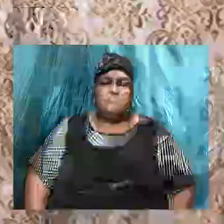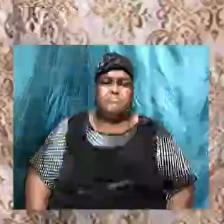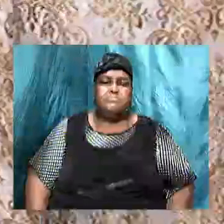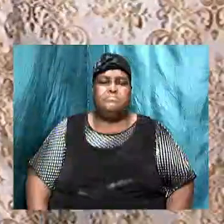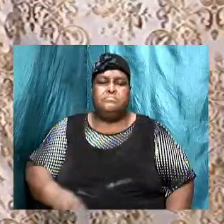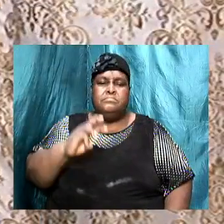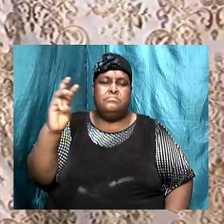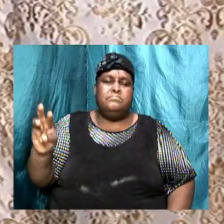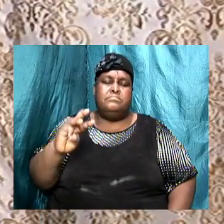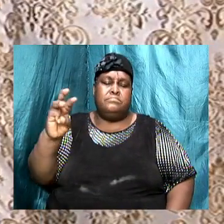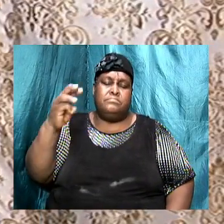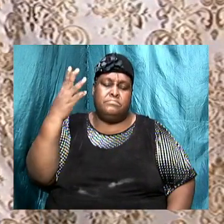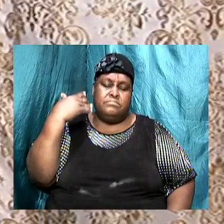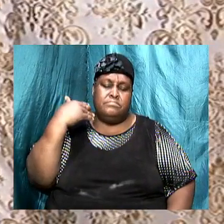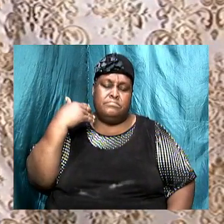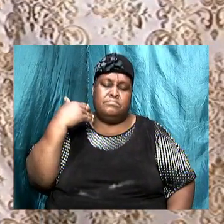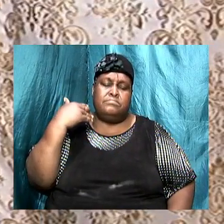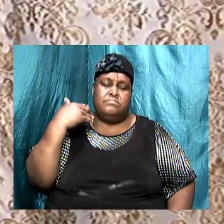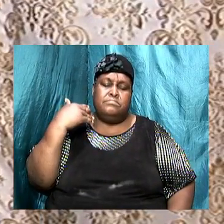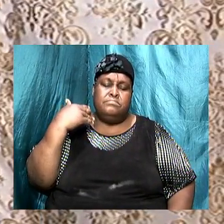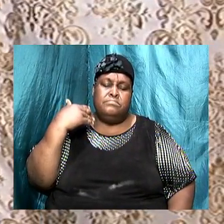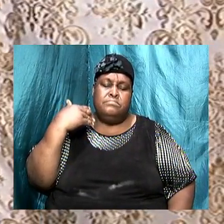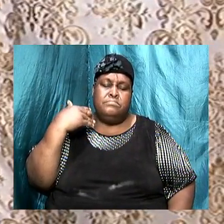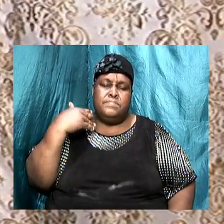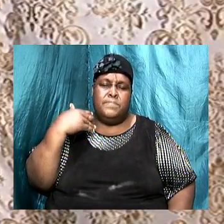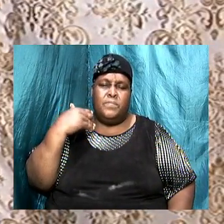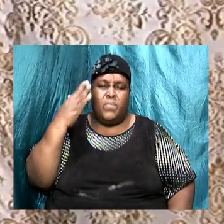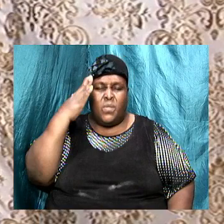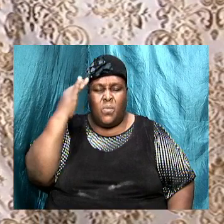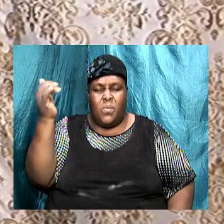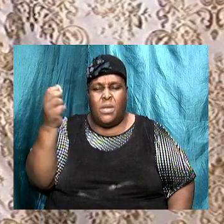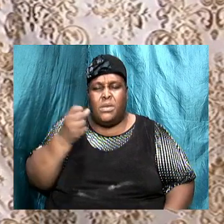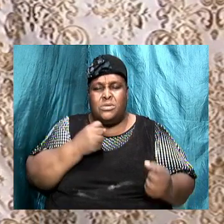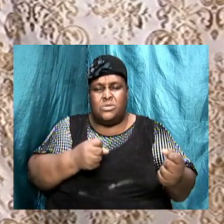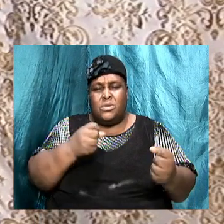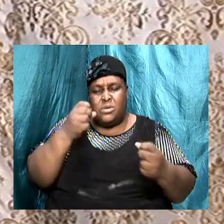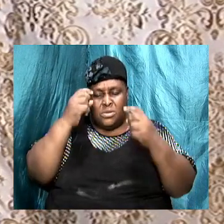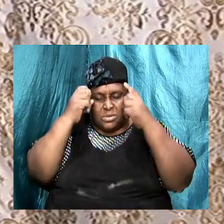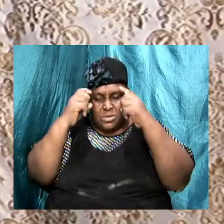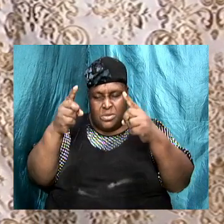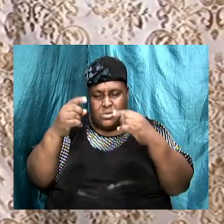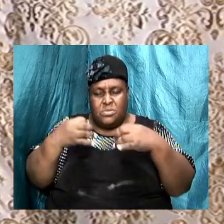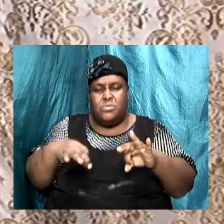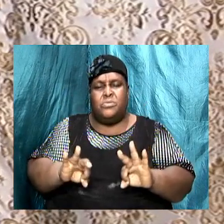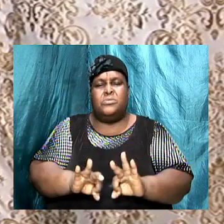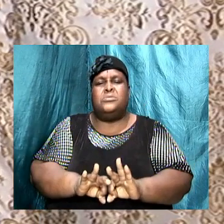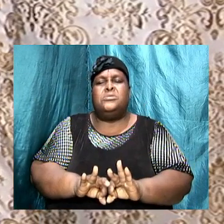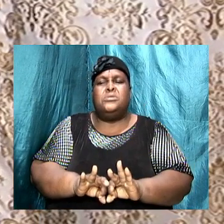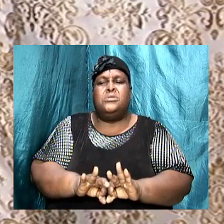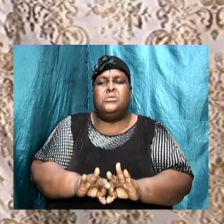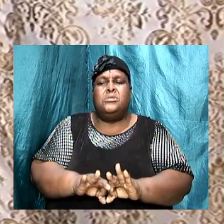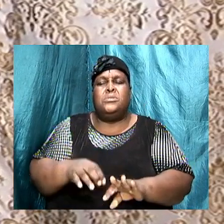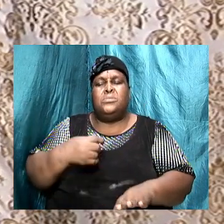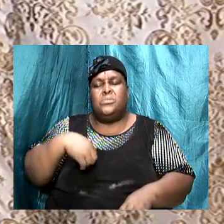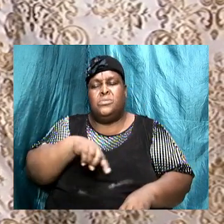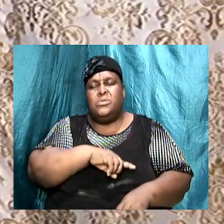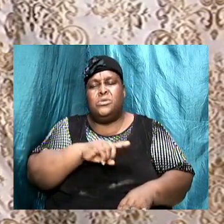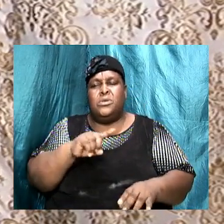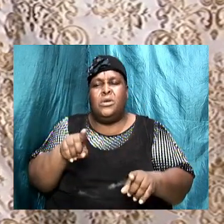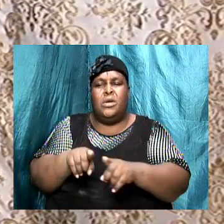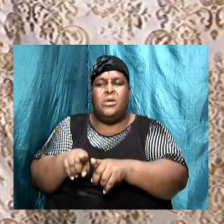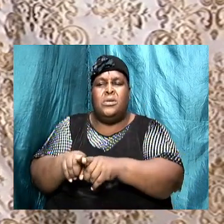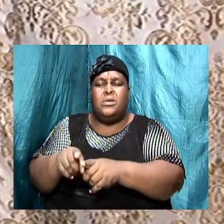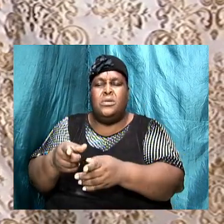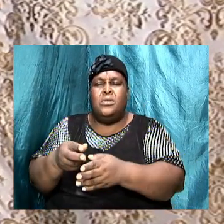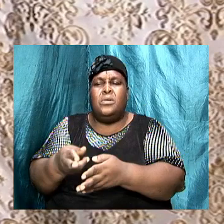we spent some time and we actually look at why sound doctrine is important. And as usual, we always try to do a little bit